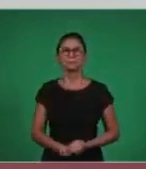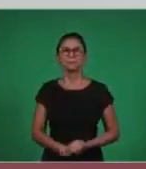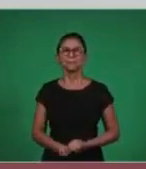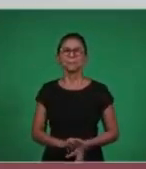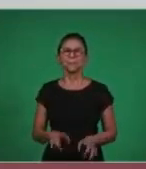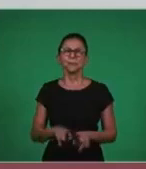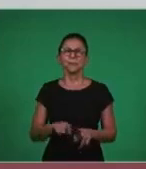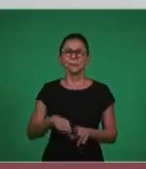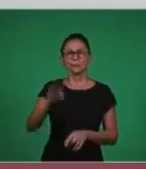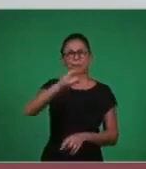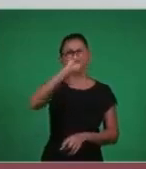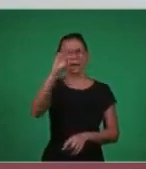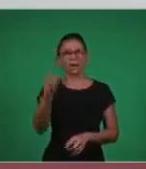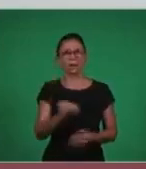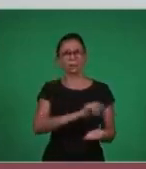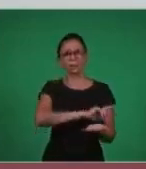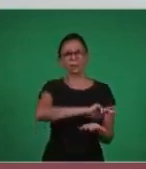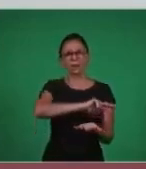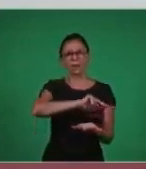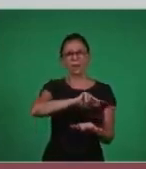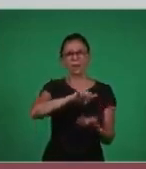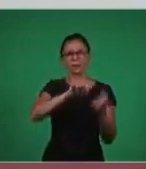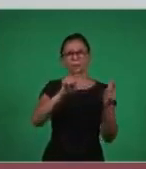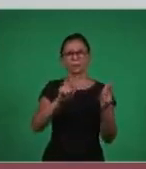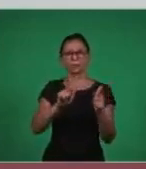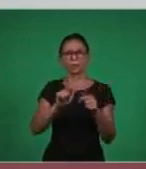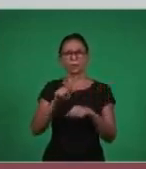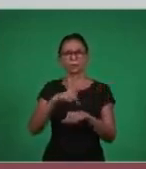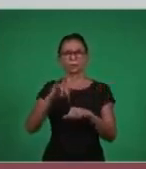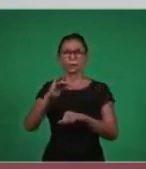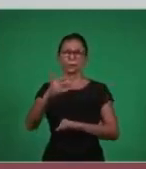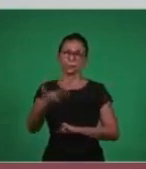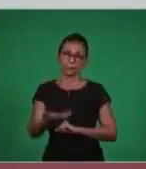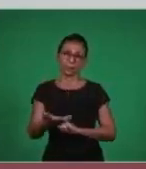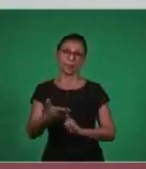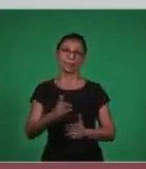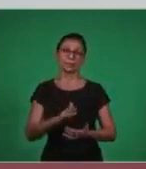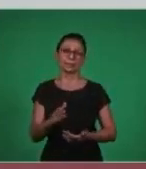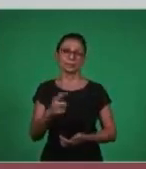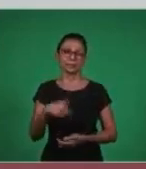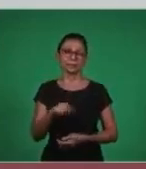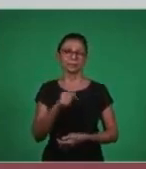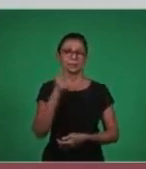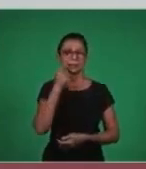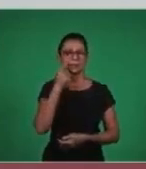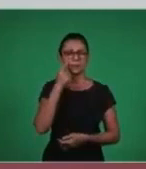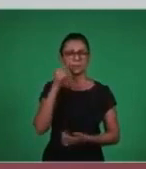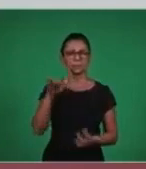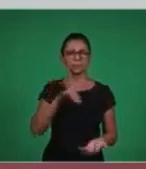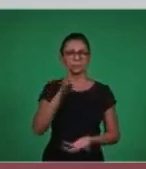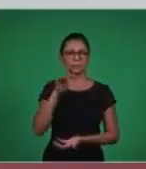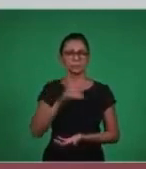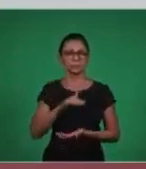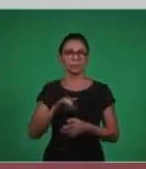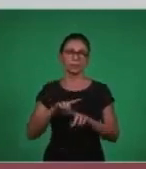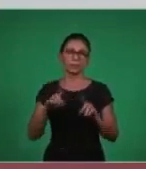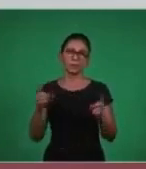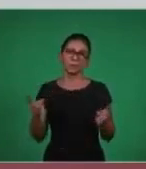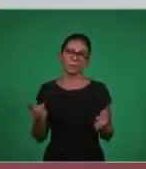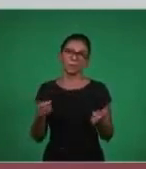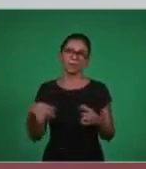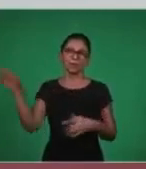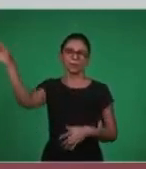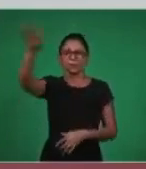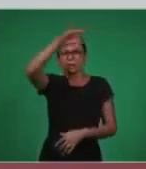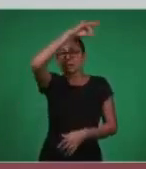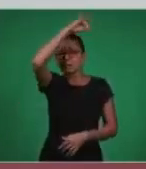part also Africa and others. This is a topic that naturally will be of the responsibility of